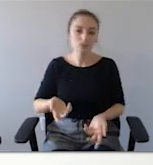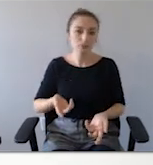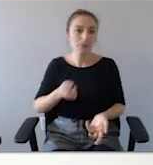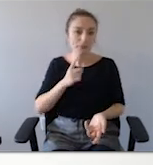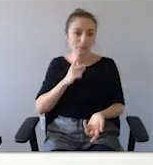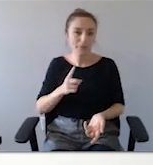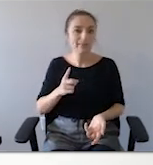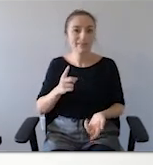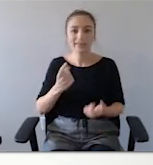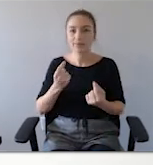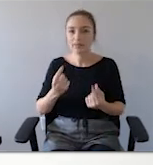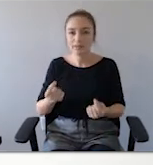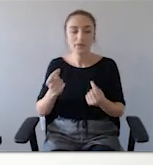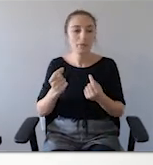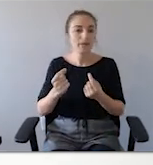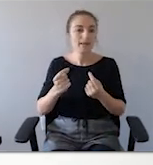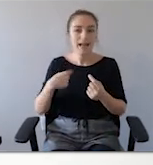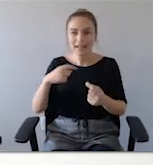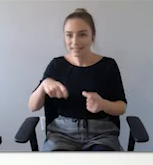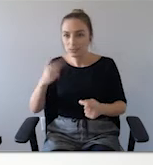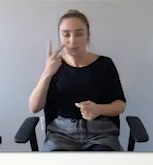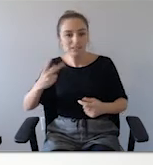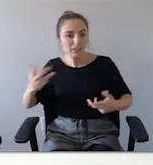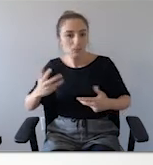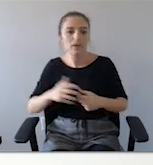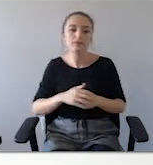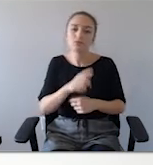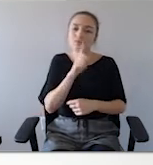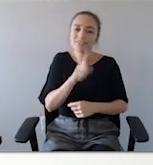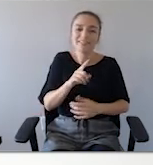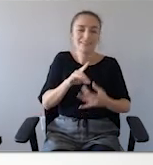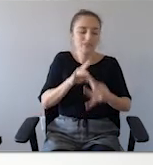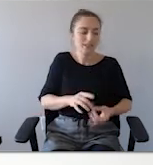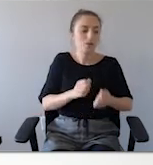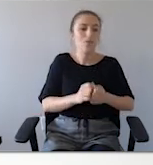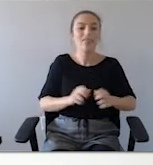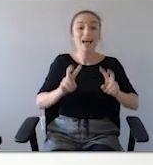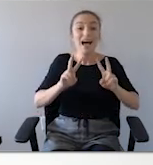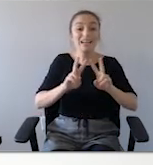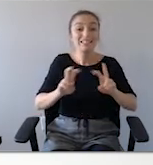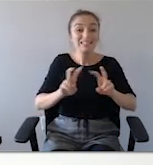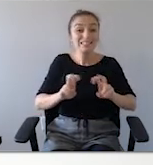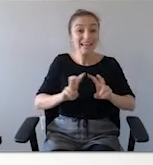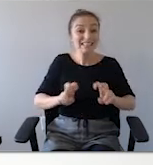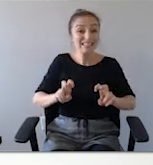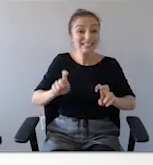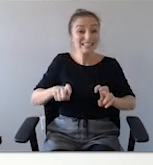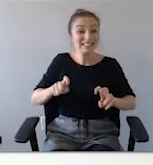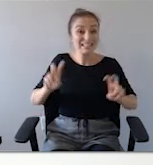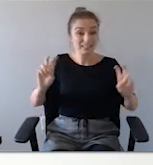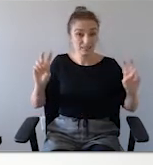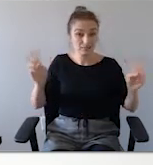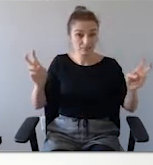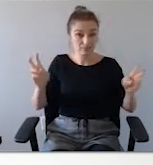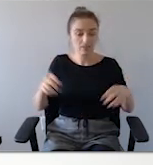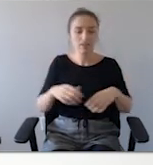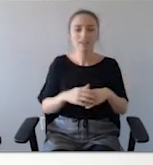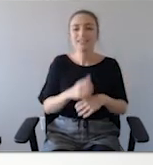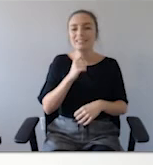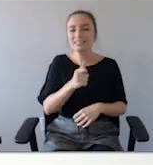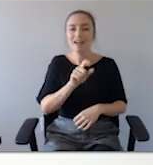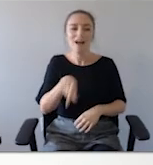based on assessed needs. They don't get to just, teacher observation stuff.